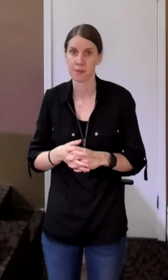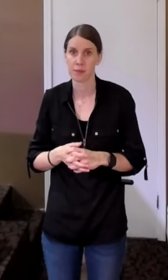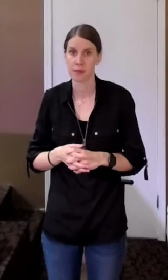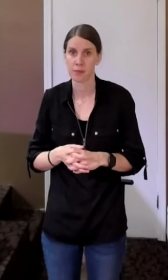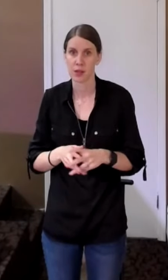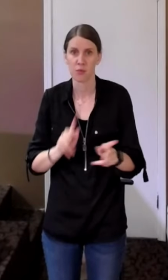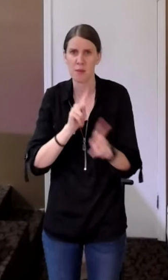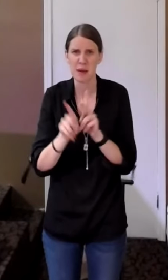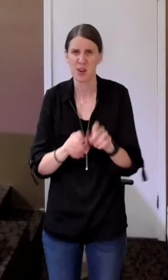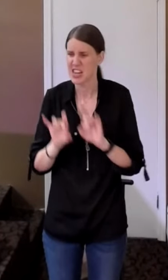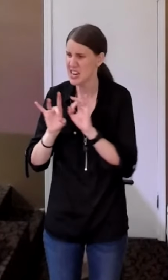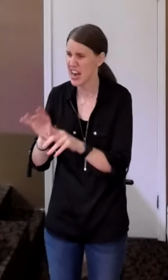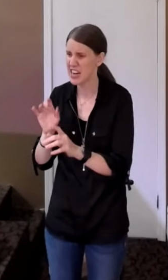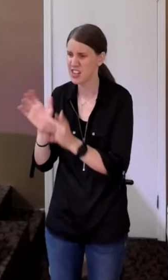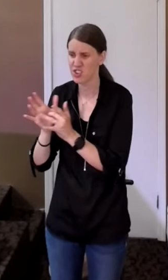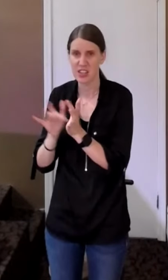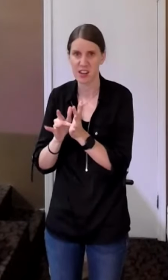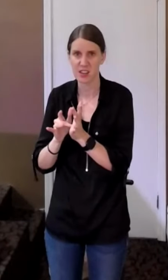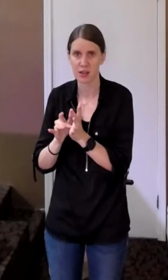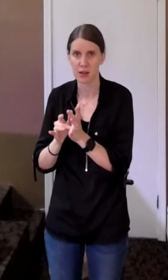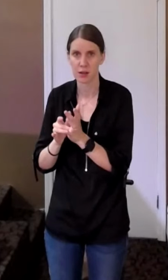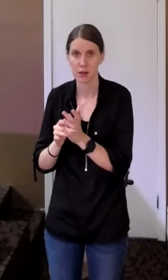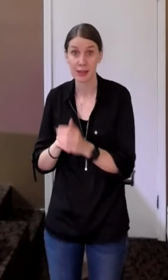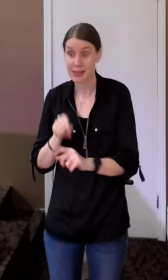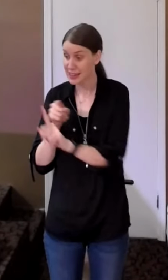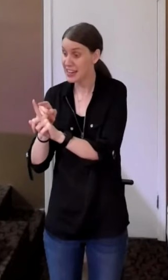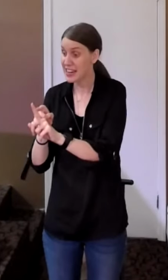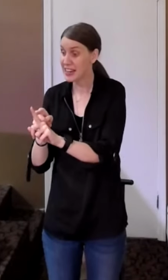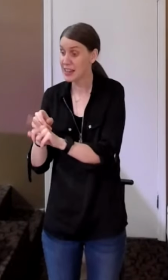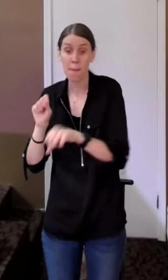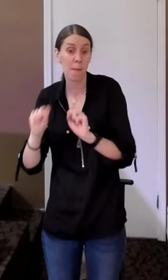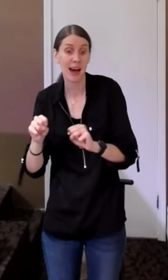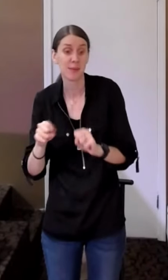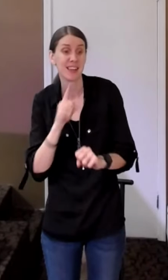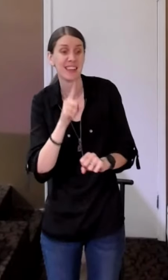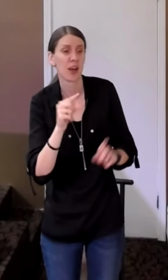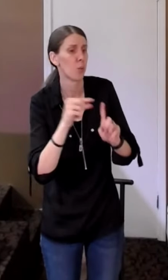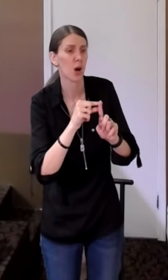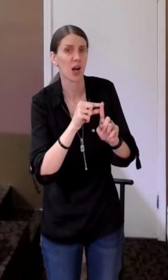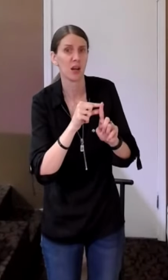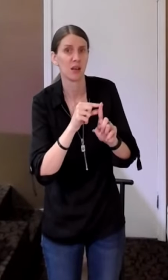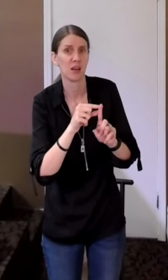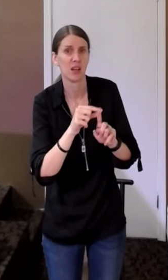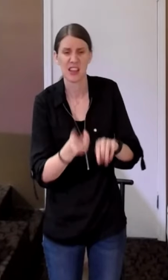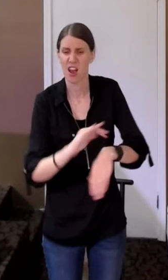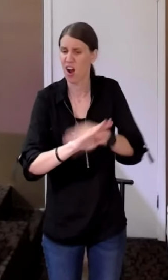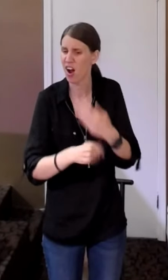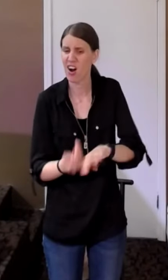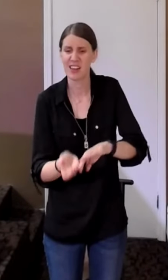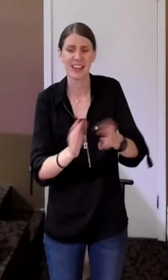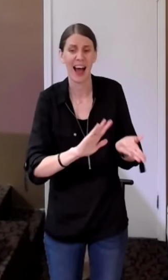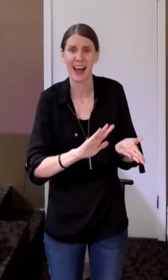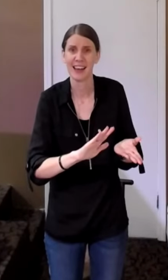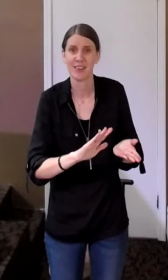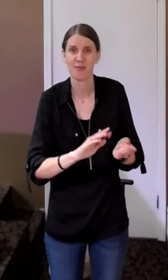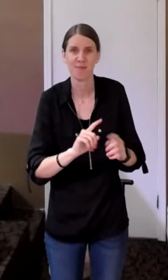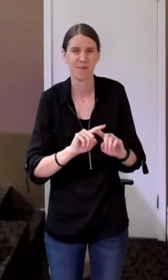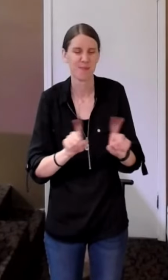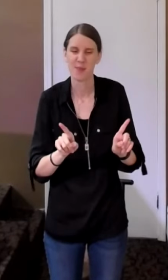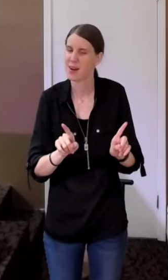When people hated him, instead of judging them, he could have spoken a word and they would have just disappeared.